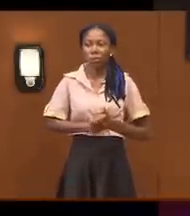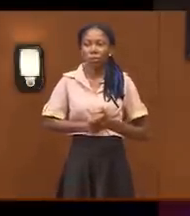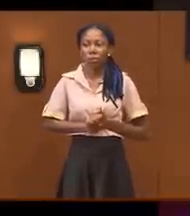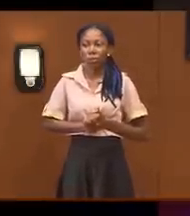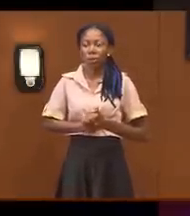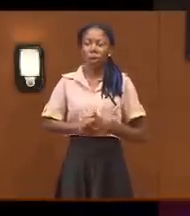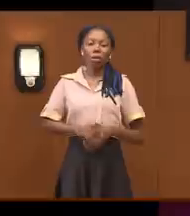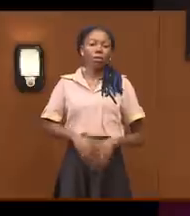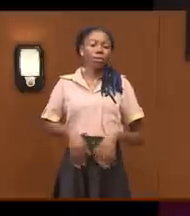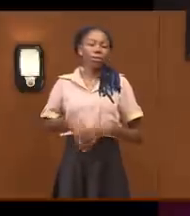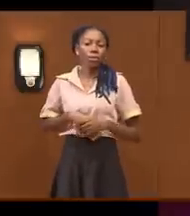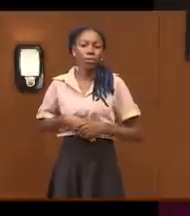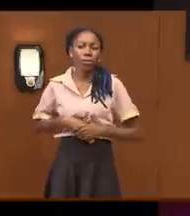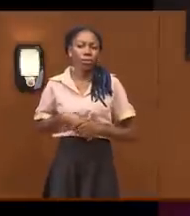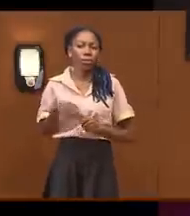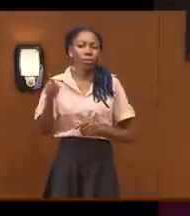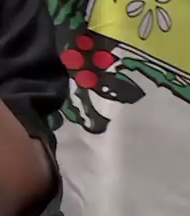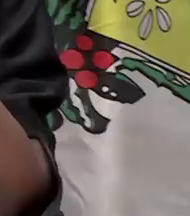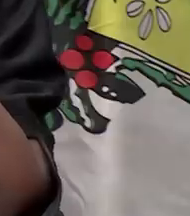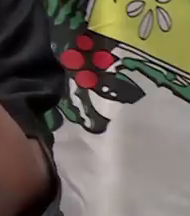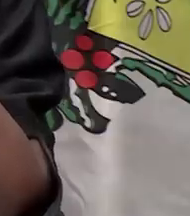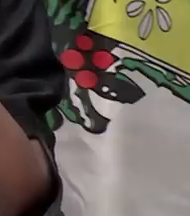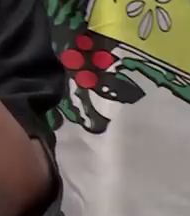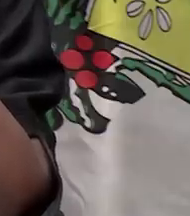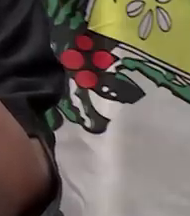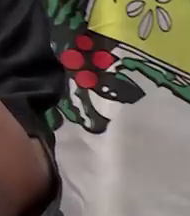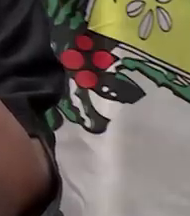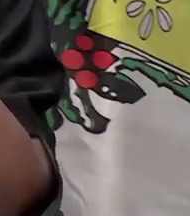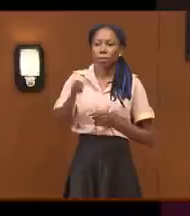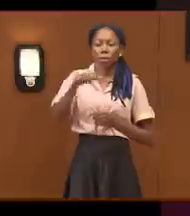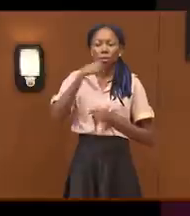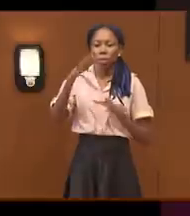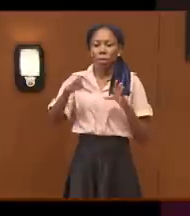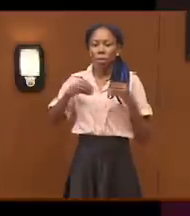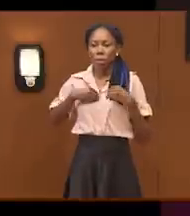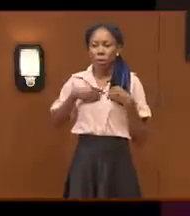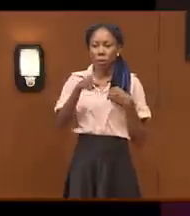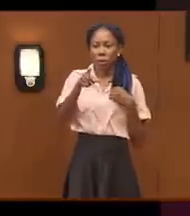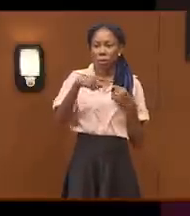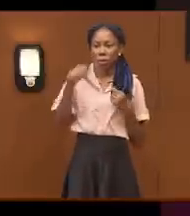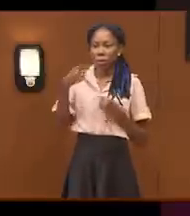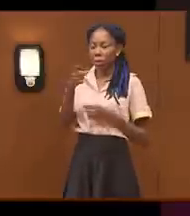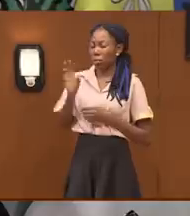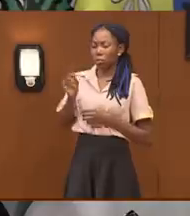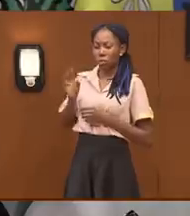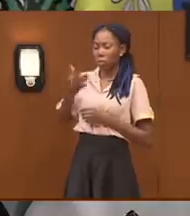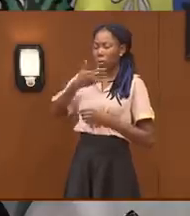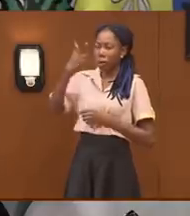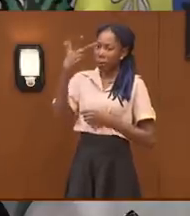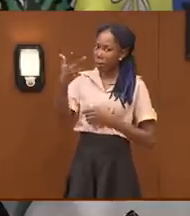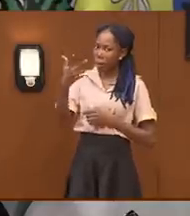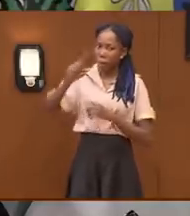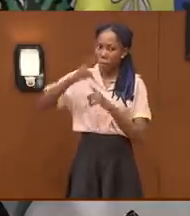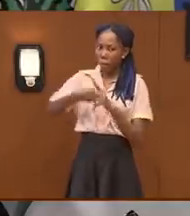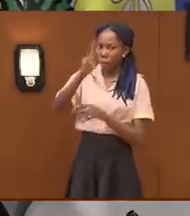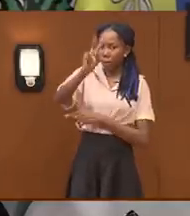Let's make it for play. Let's make it 4 months because he knows. You said 3. Or will you give him 4? No, ma. He didn't